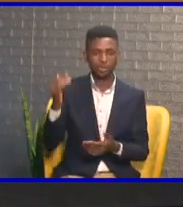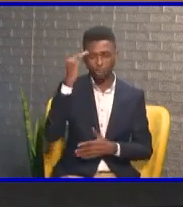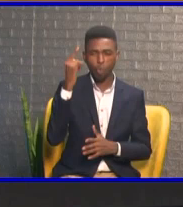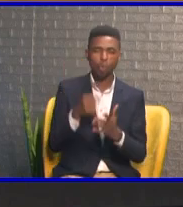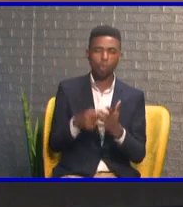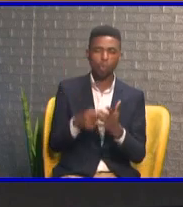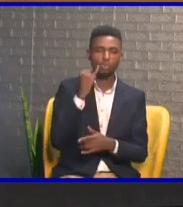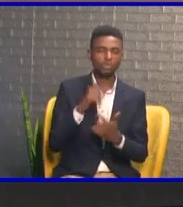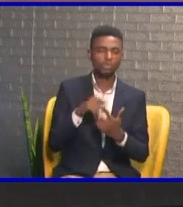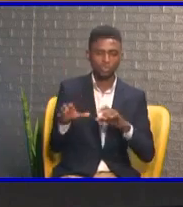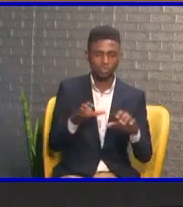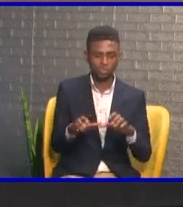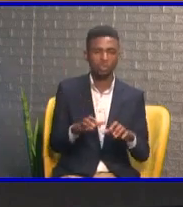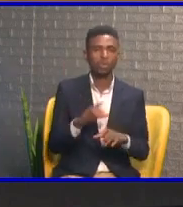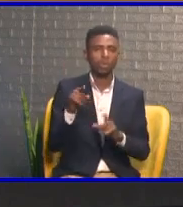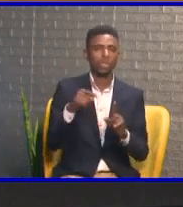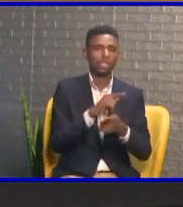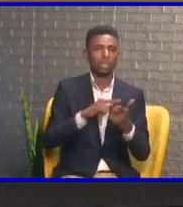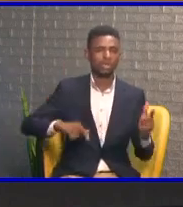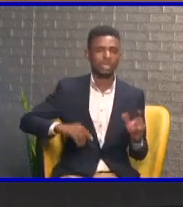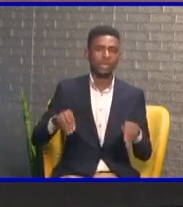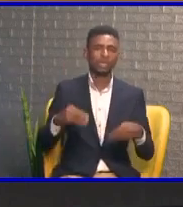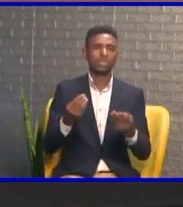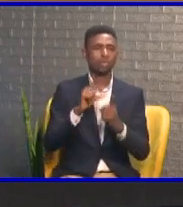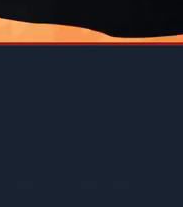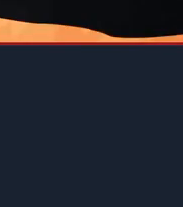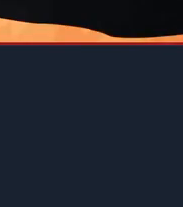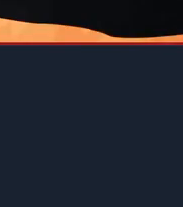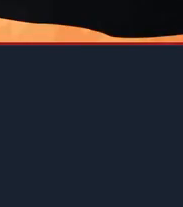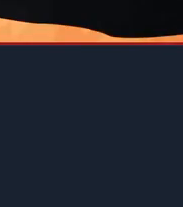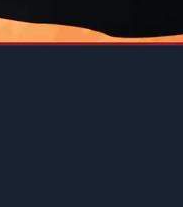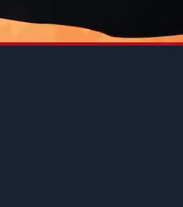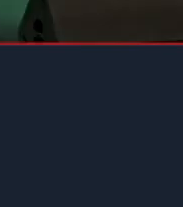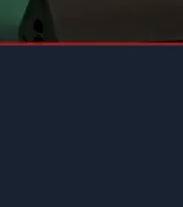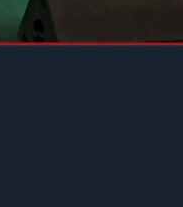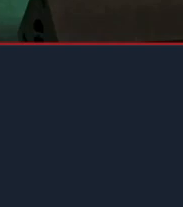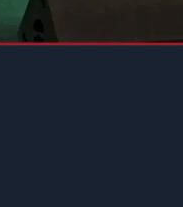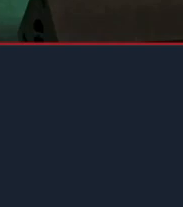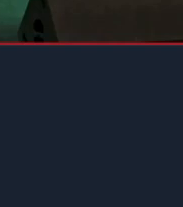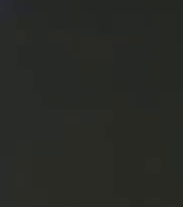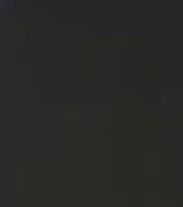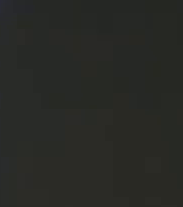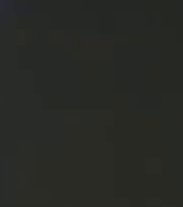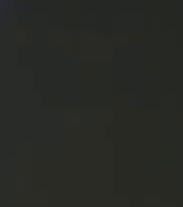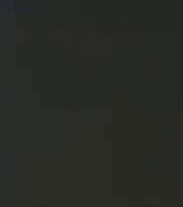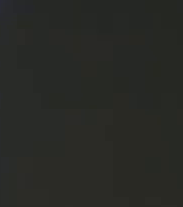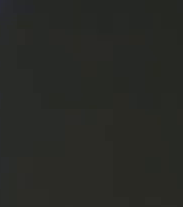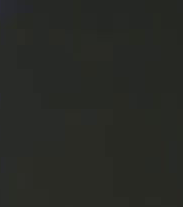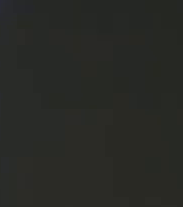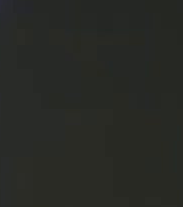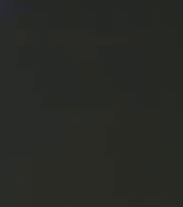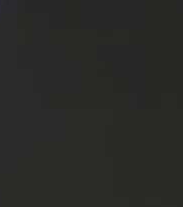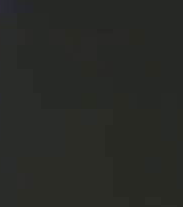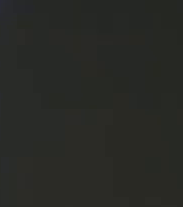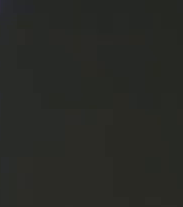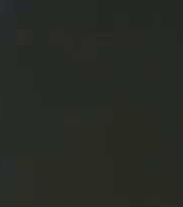gives you a word, you pick it. Amen. You make it your imagination and your confession. Praise the Lord. I closed